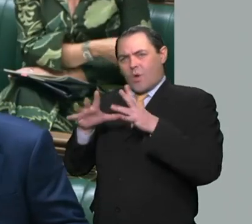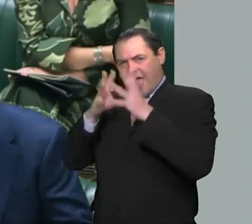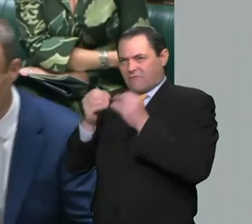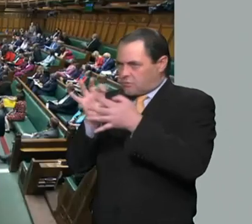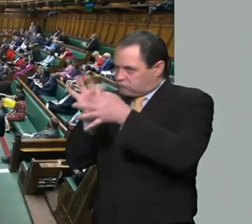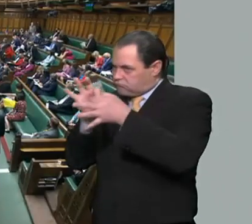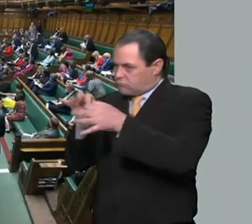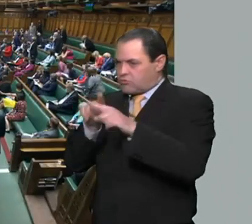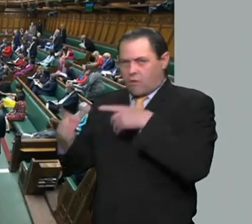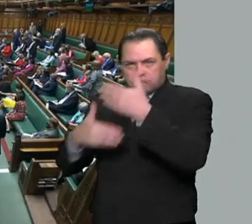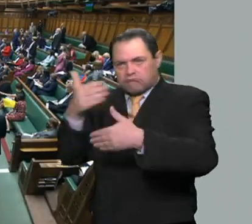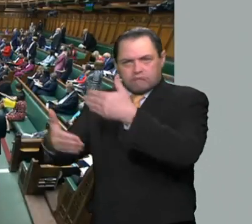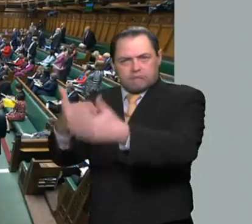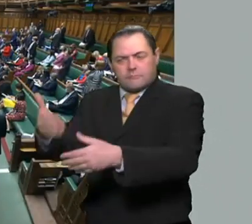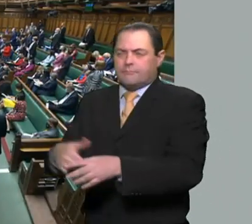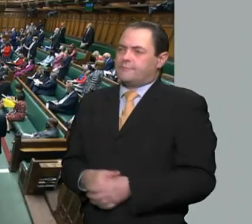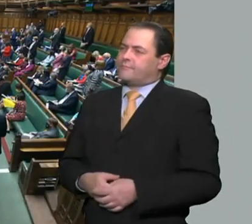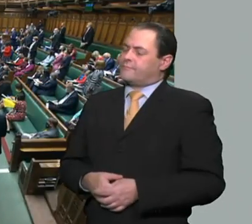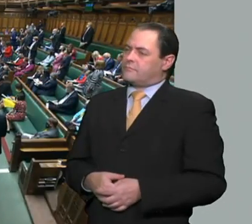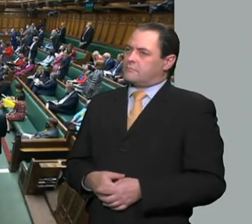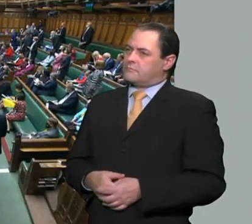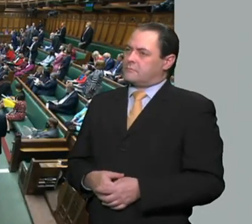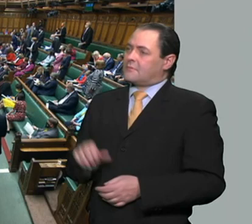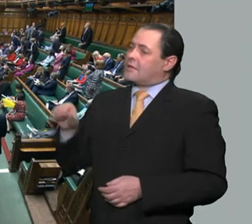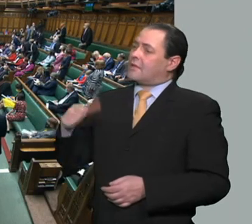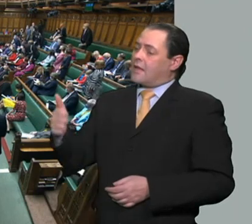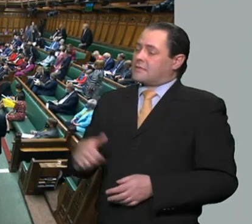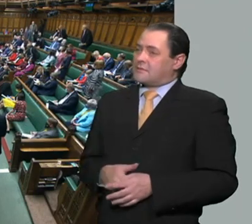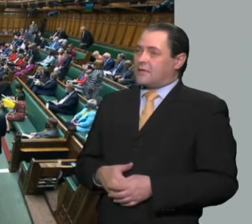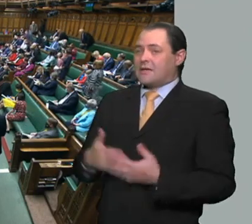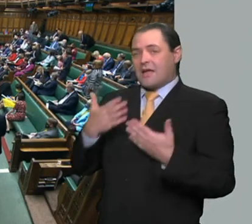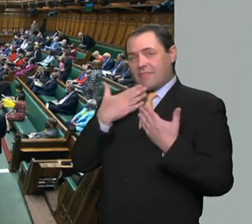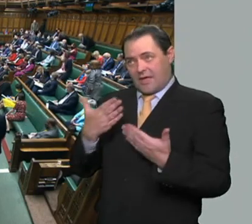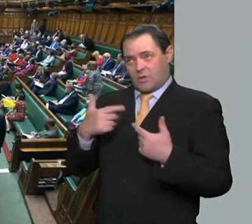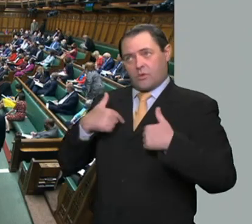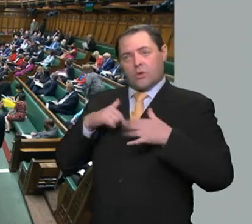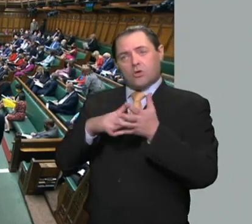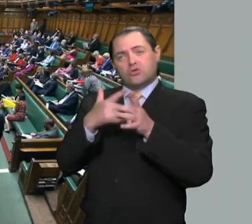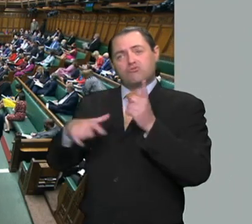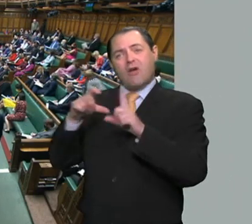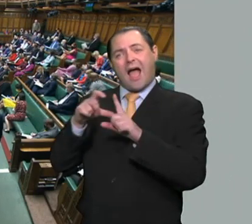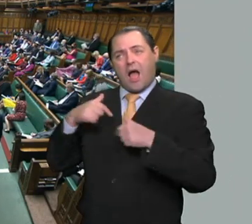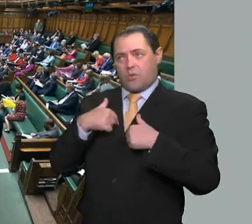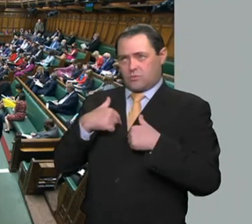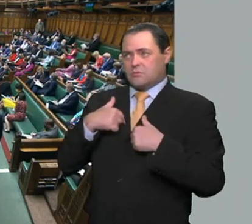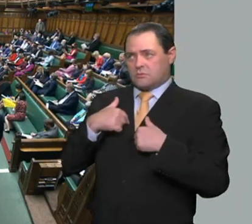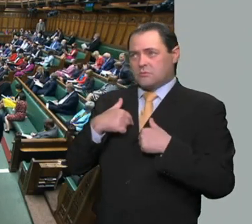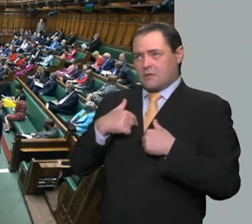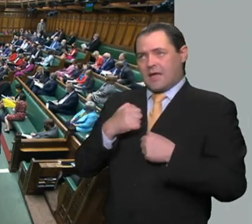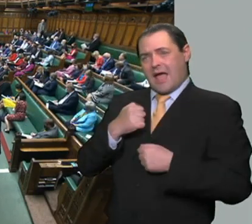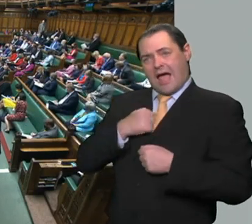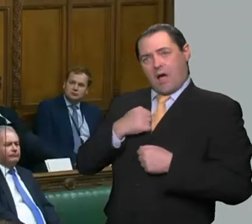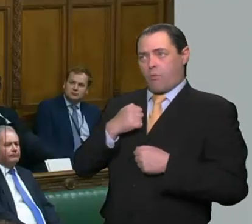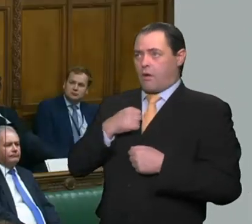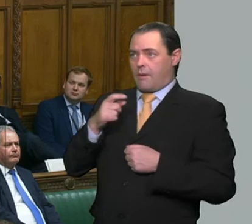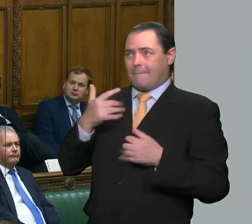him. Siobhan Bailey. Thank you, Mr. Speaker. In Stroud, the Nailsworth Climate Area Action Network held